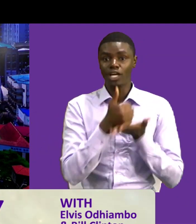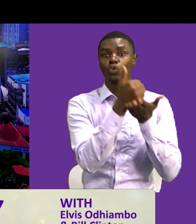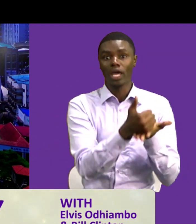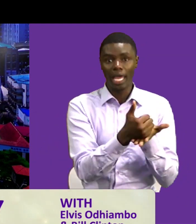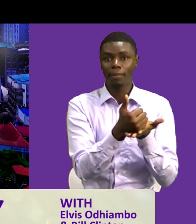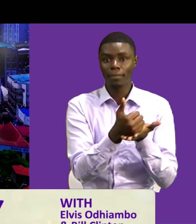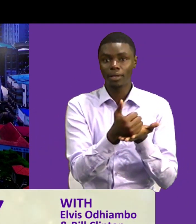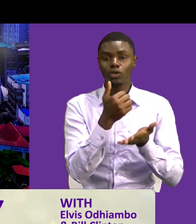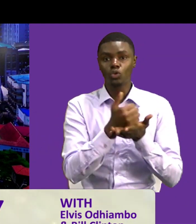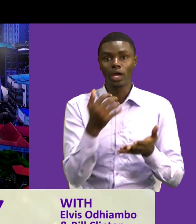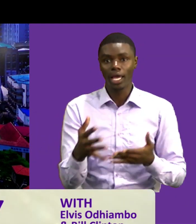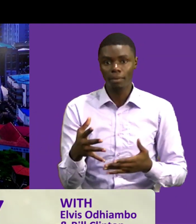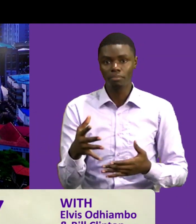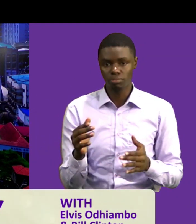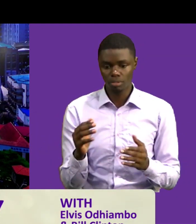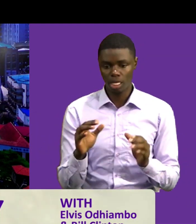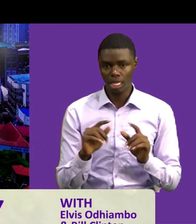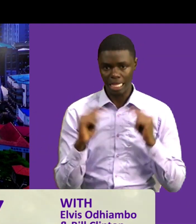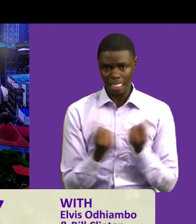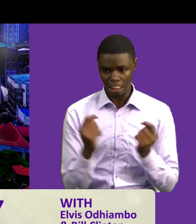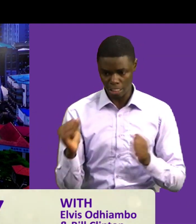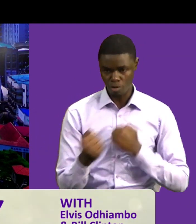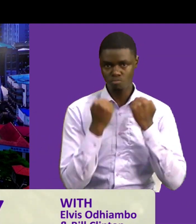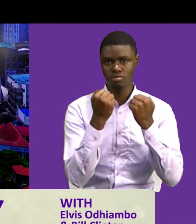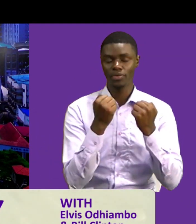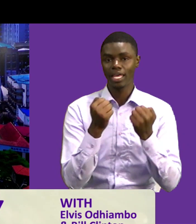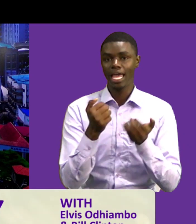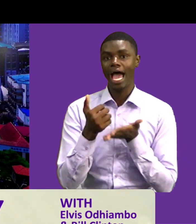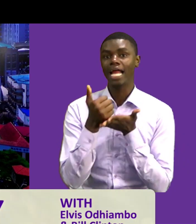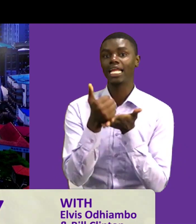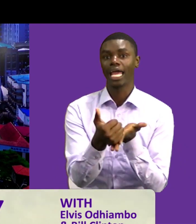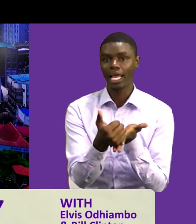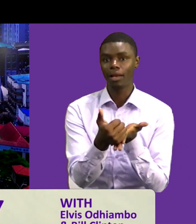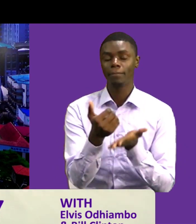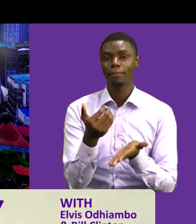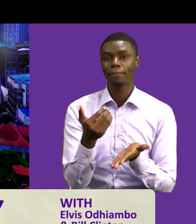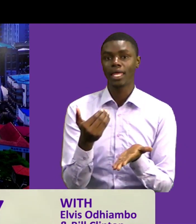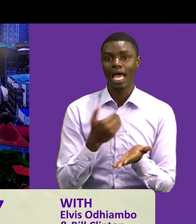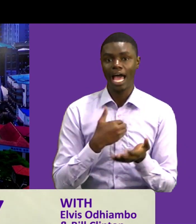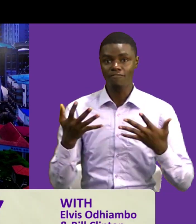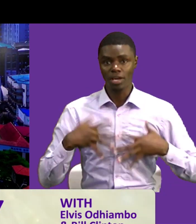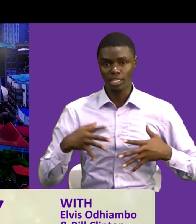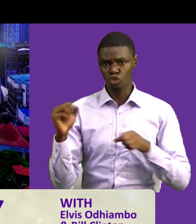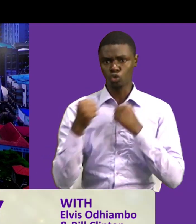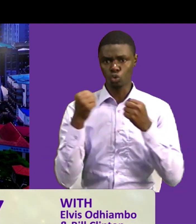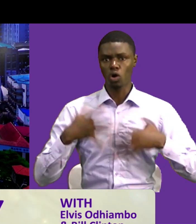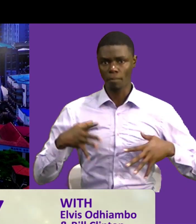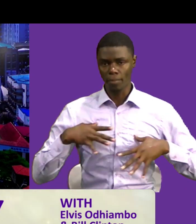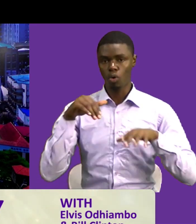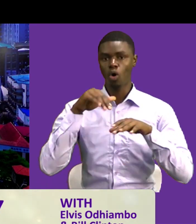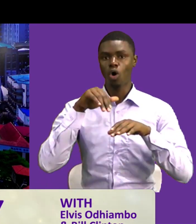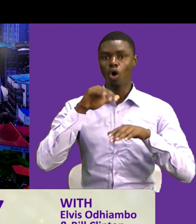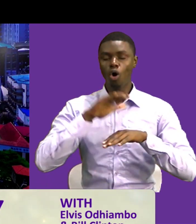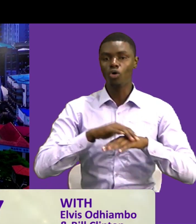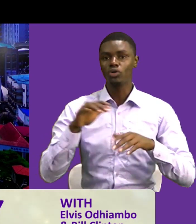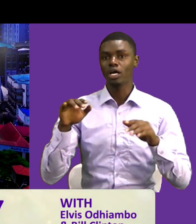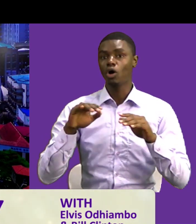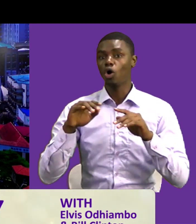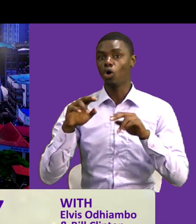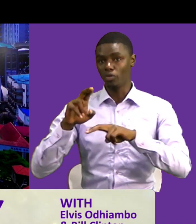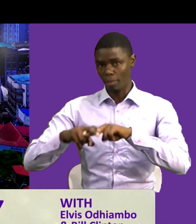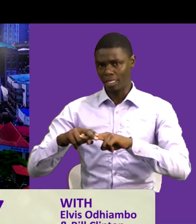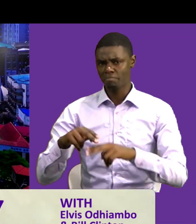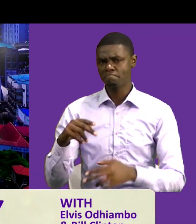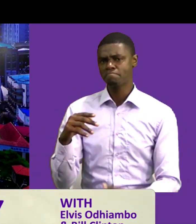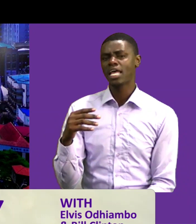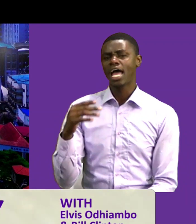least bolster the squad, at least help them have strong people on the bench. And I see